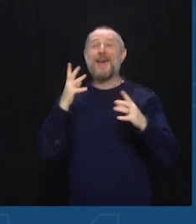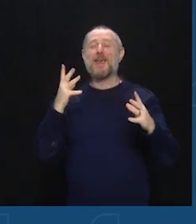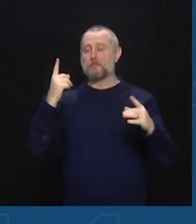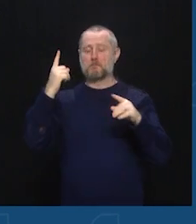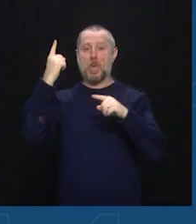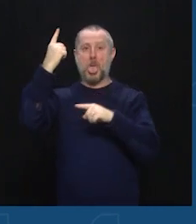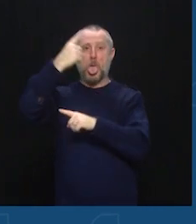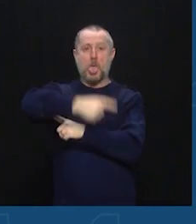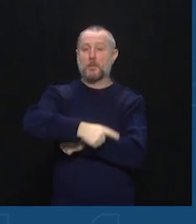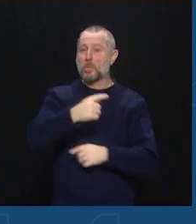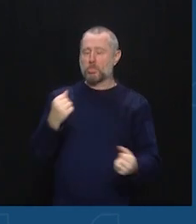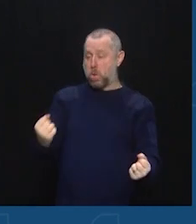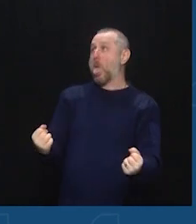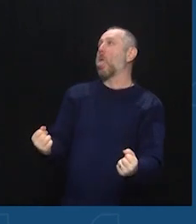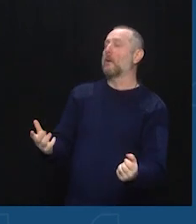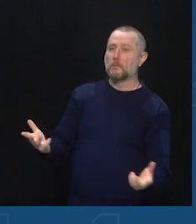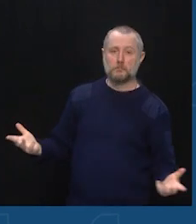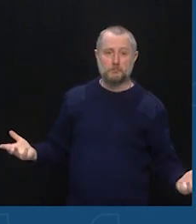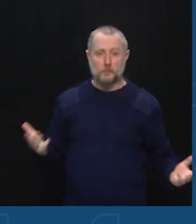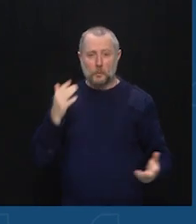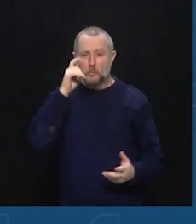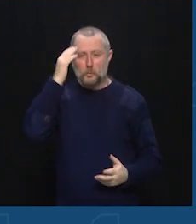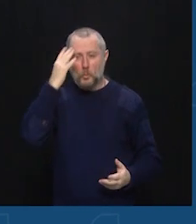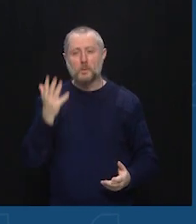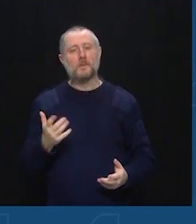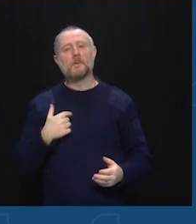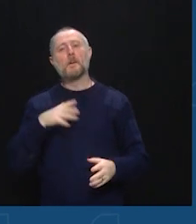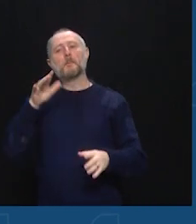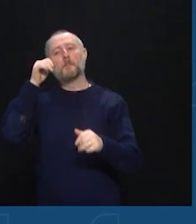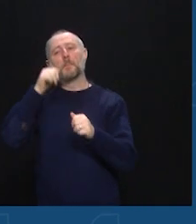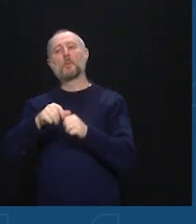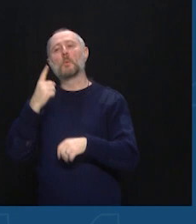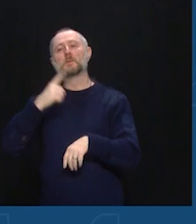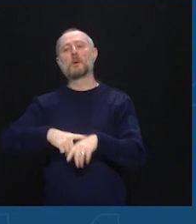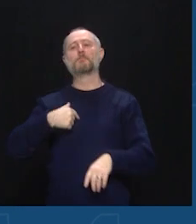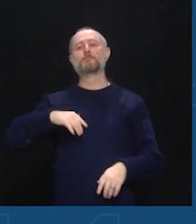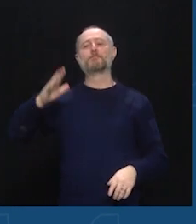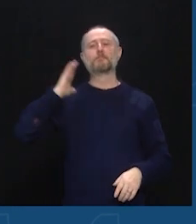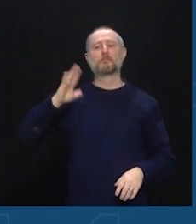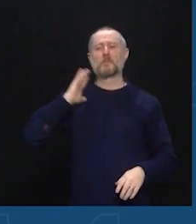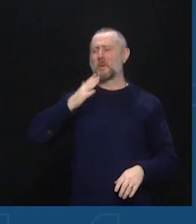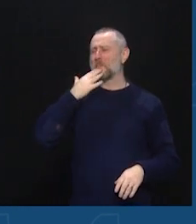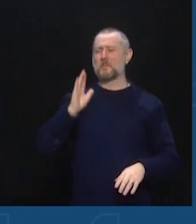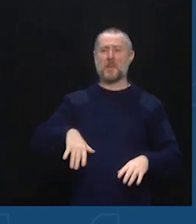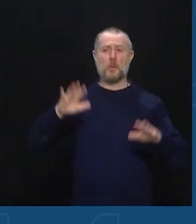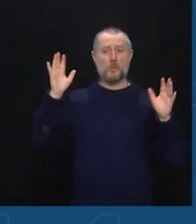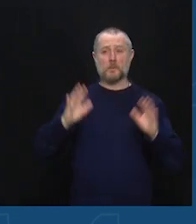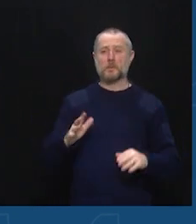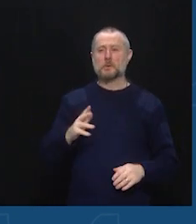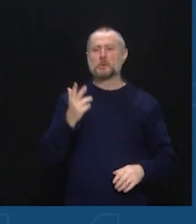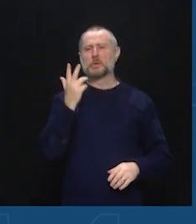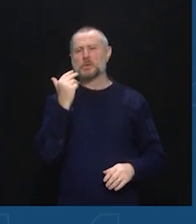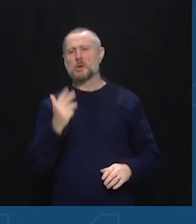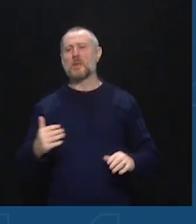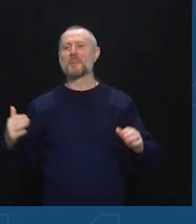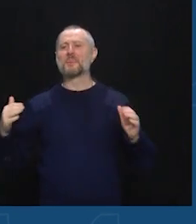one event I was participating in, we lost 13,000 trees, and they were all over houses, damaging